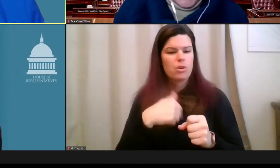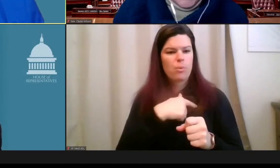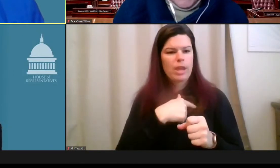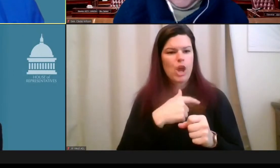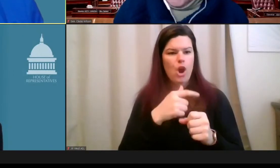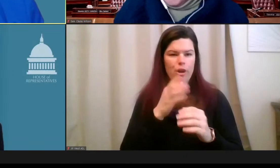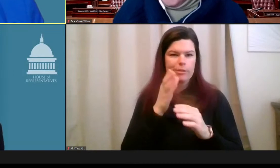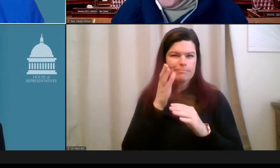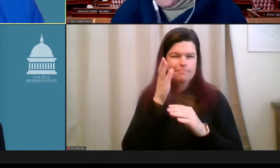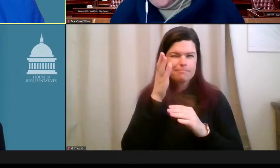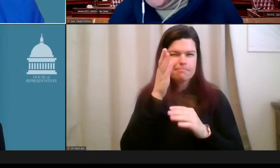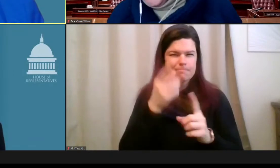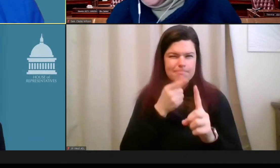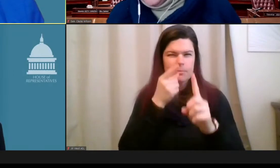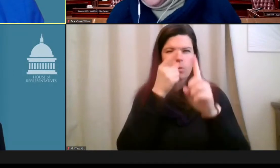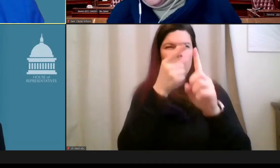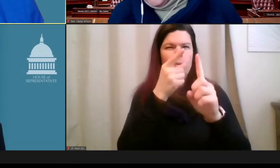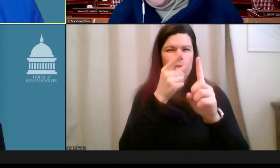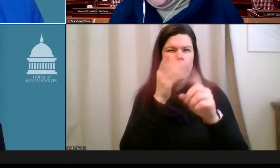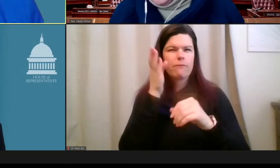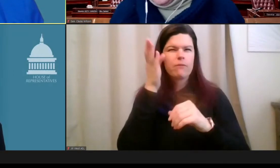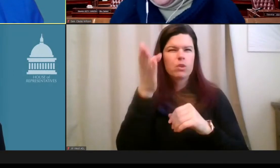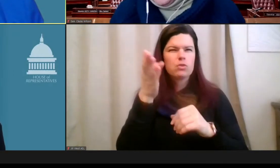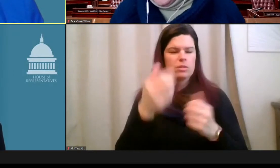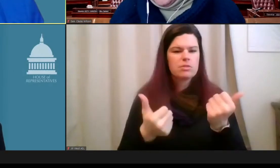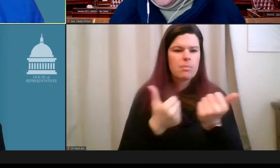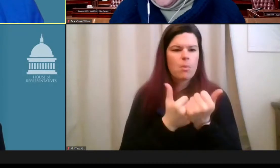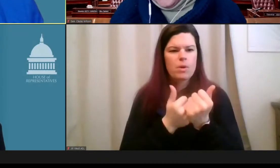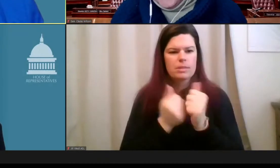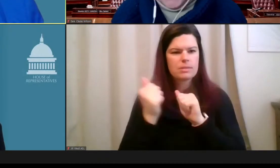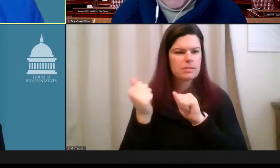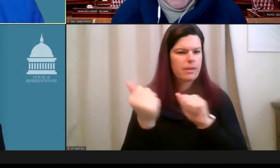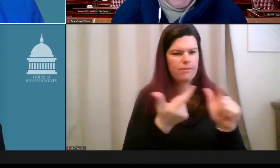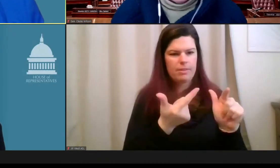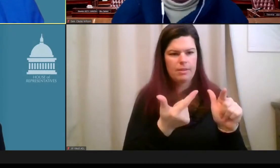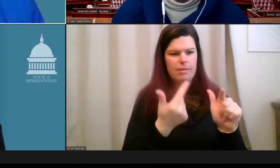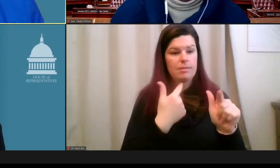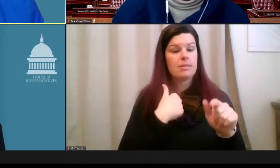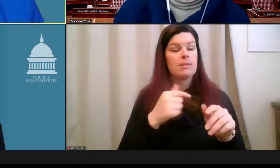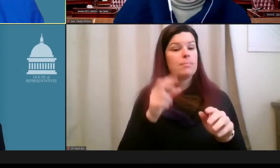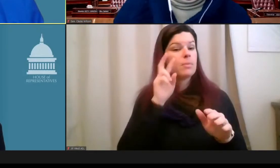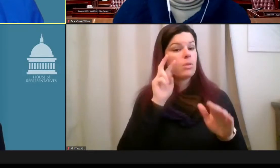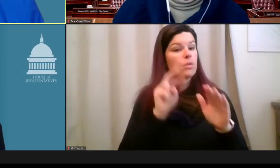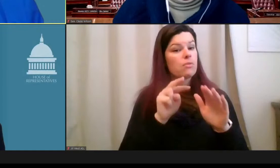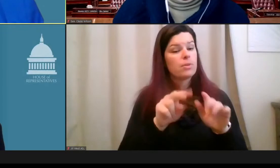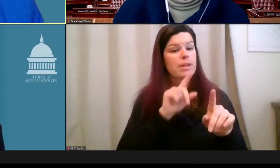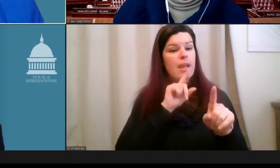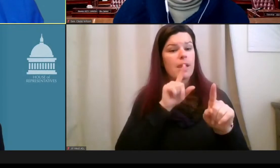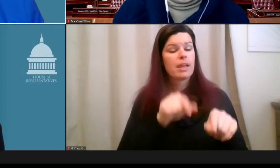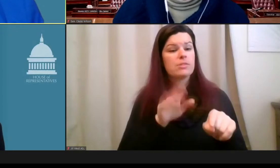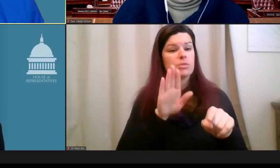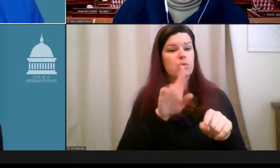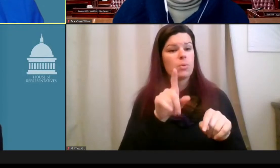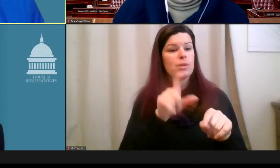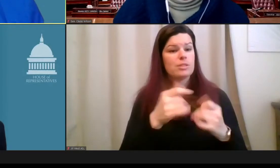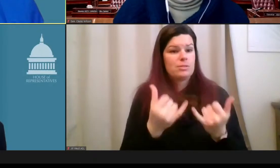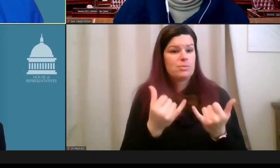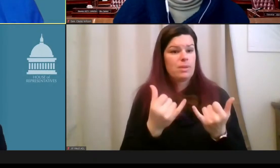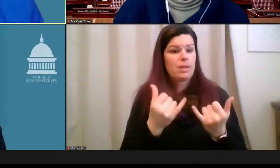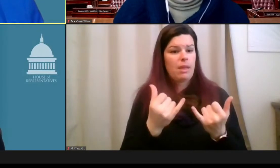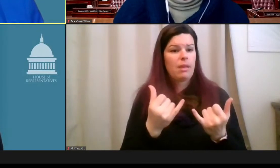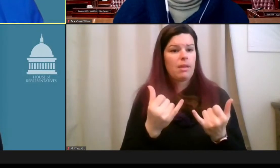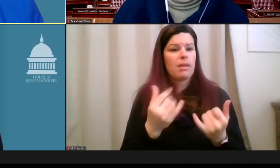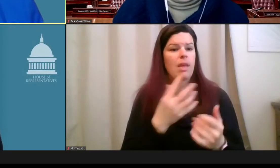supports our whole community. I look forward to answering your questions today and working with you throughout the entire year and